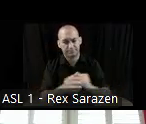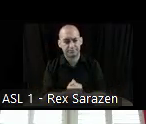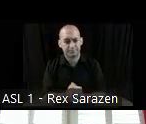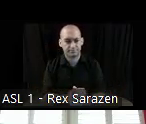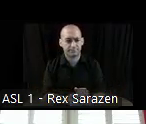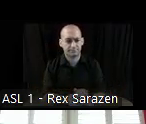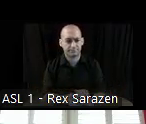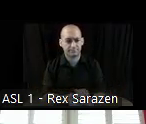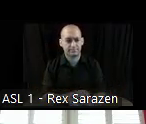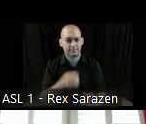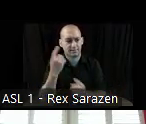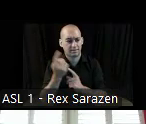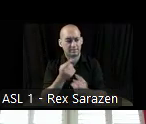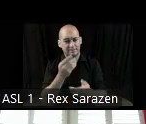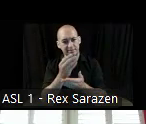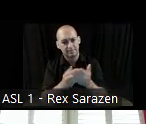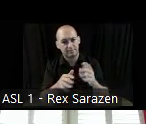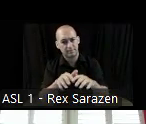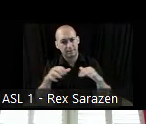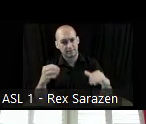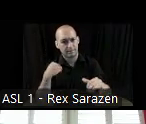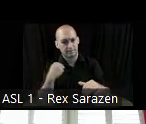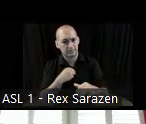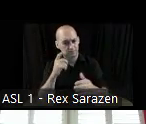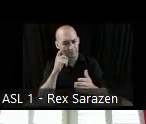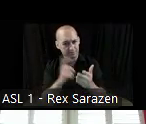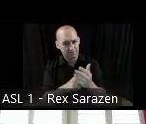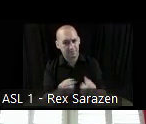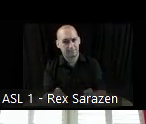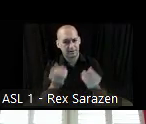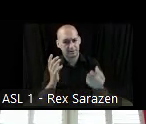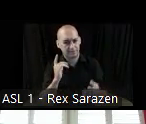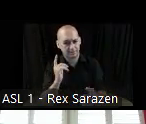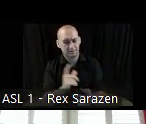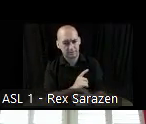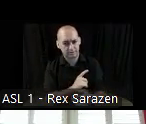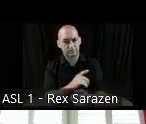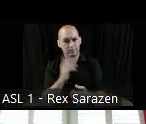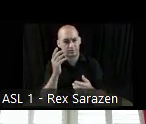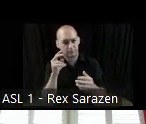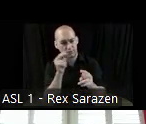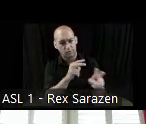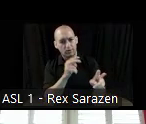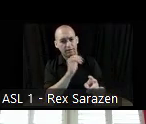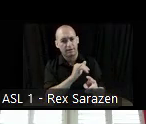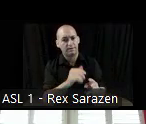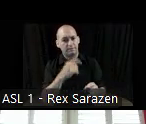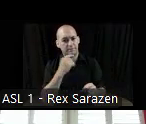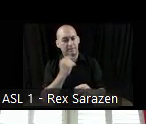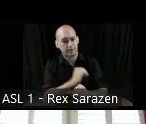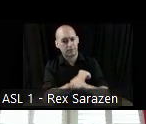that have recognized that lately that many of the legislature has even looked to the public guardian to help with